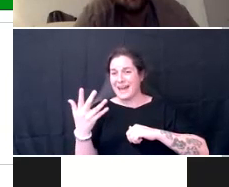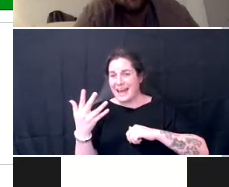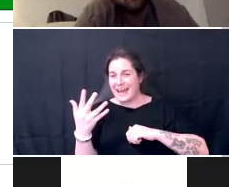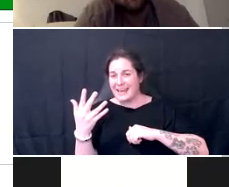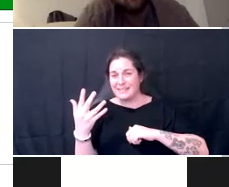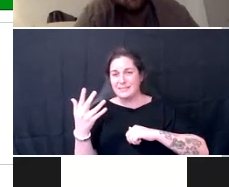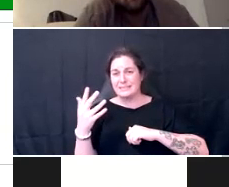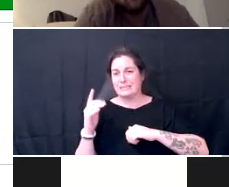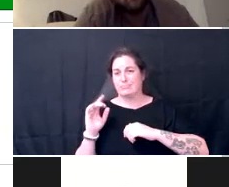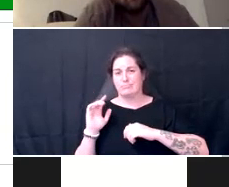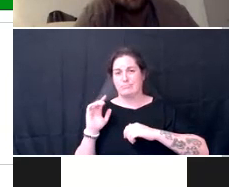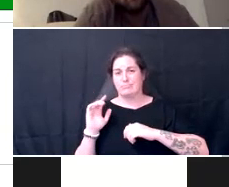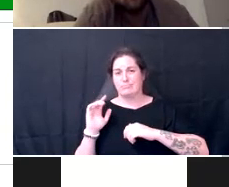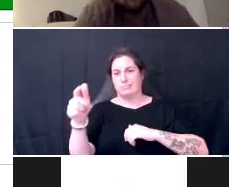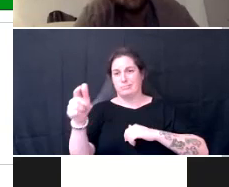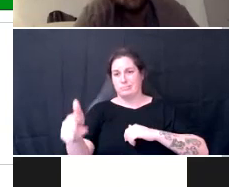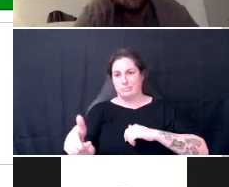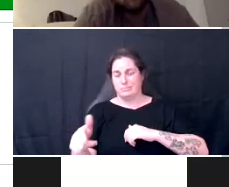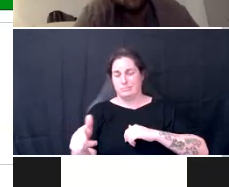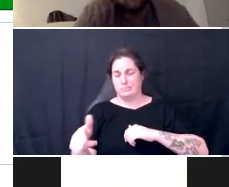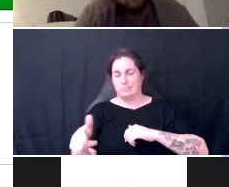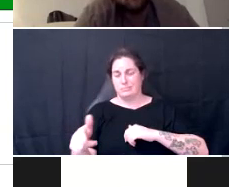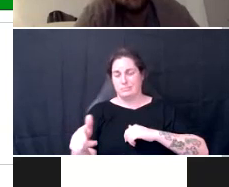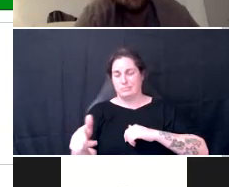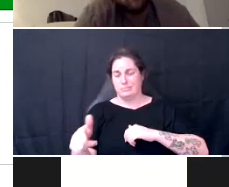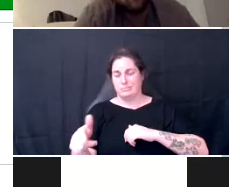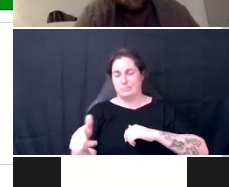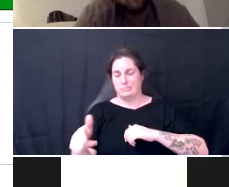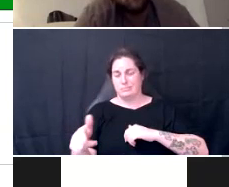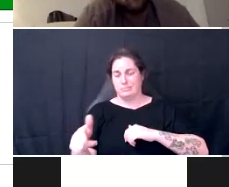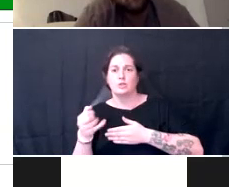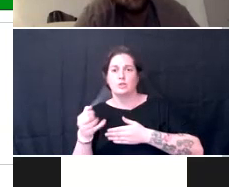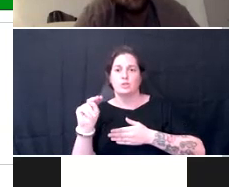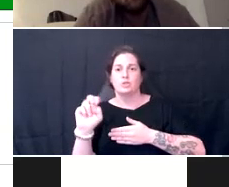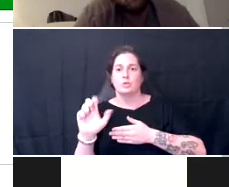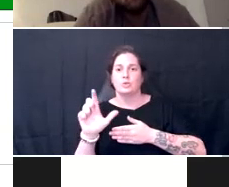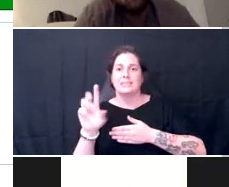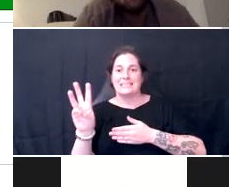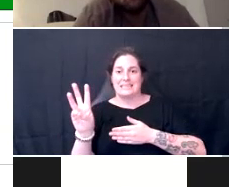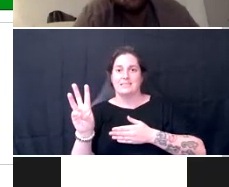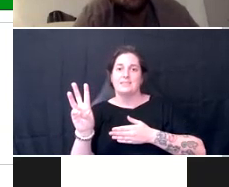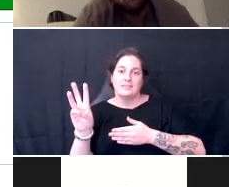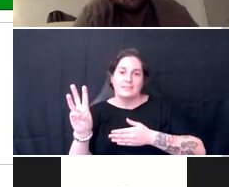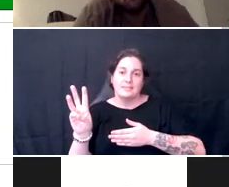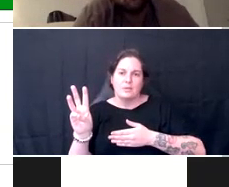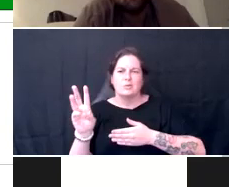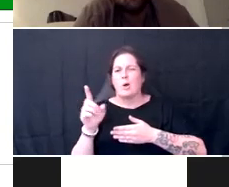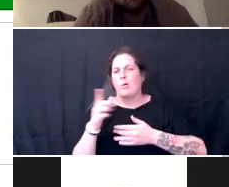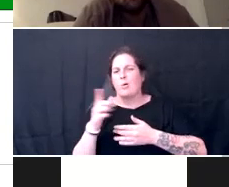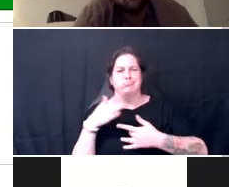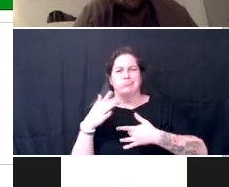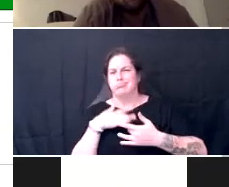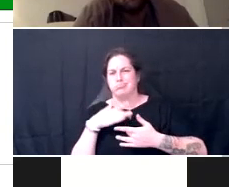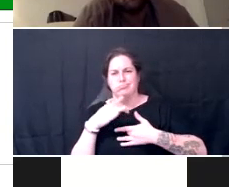26th of June, not this Saturday, but the upcoming Saturday, all right? So you don't have to worry